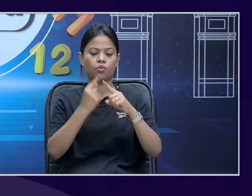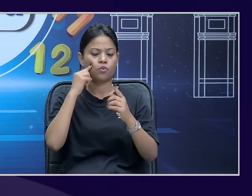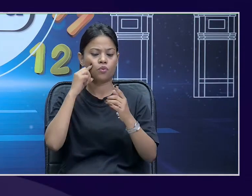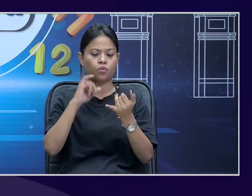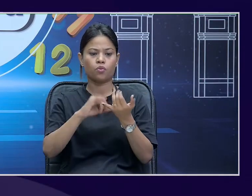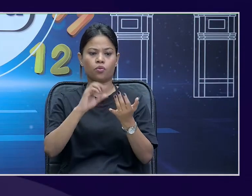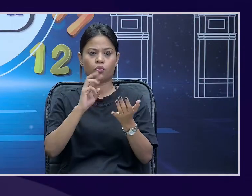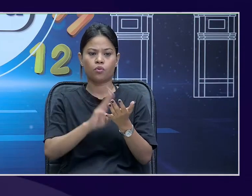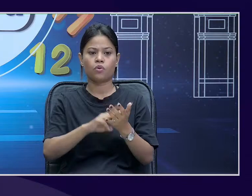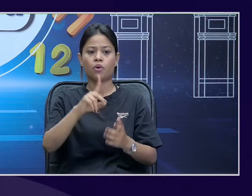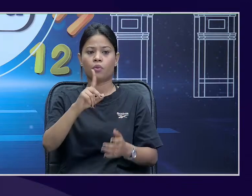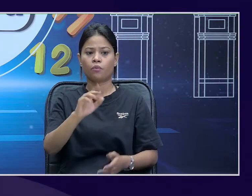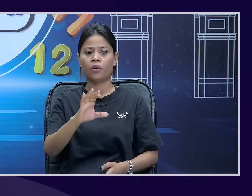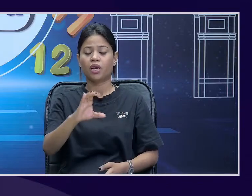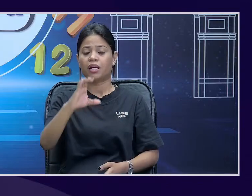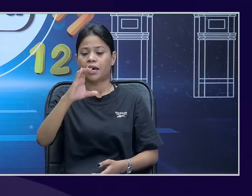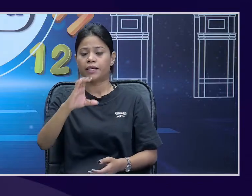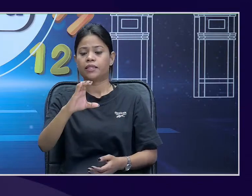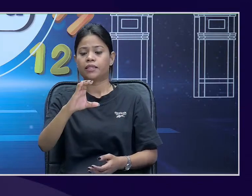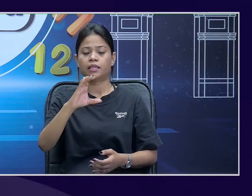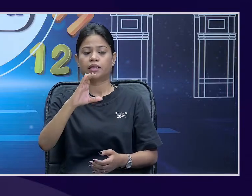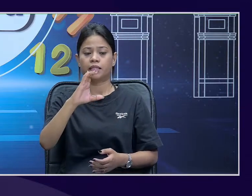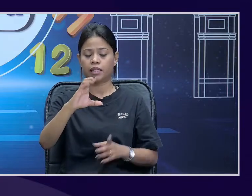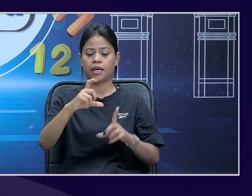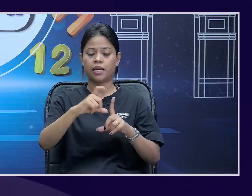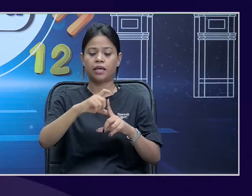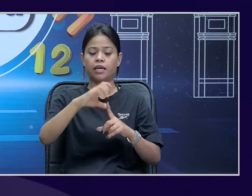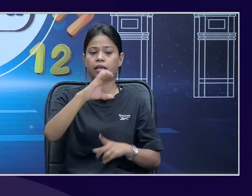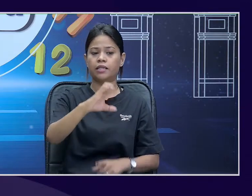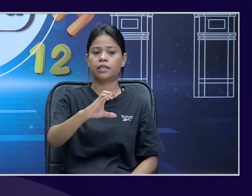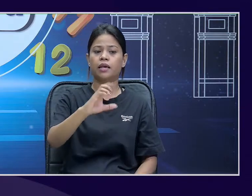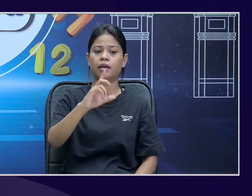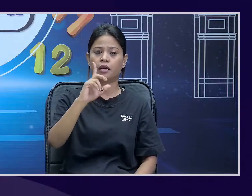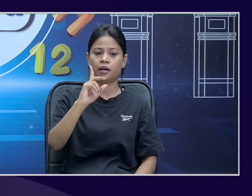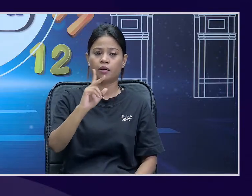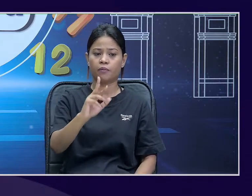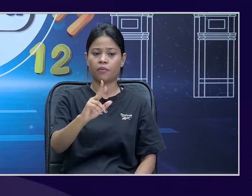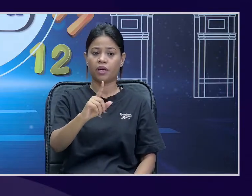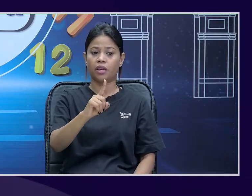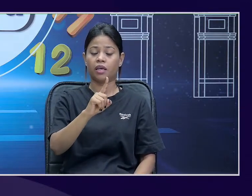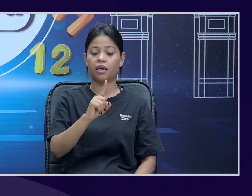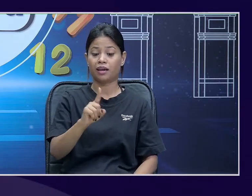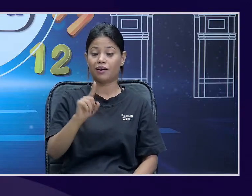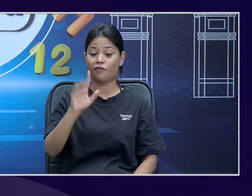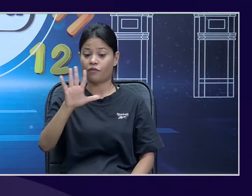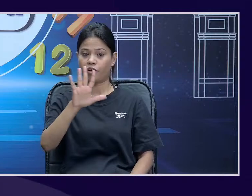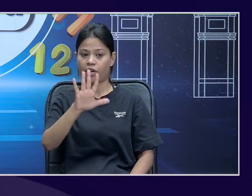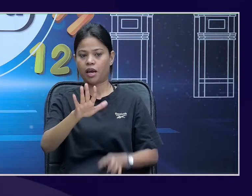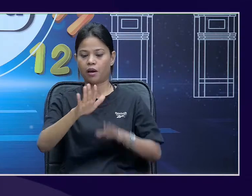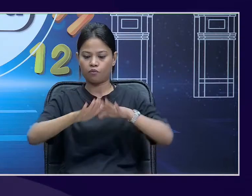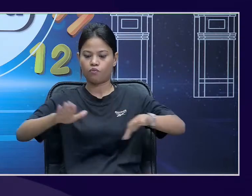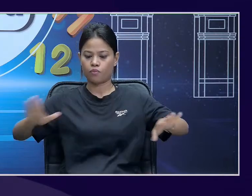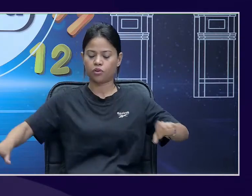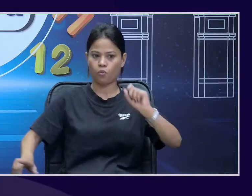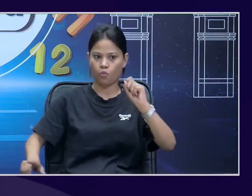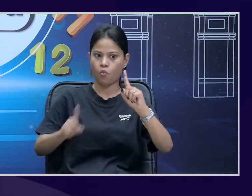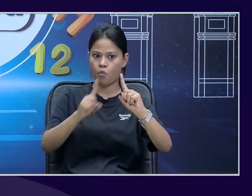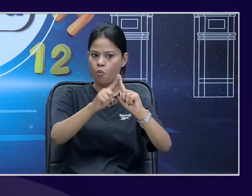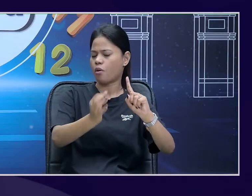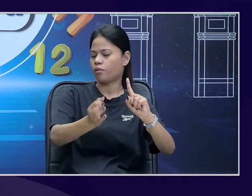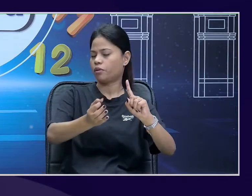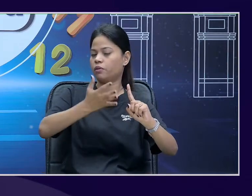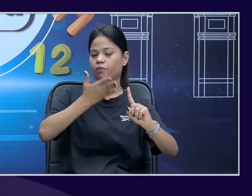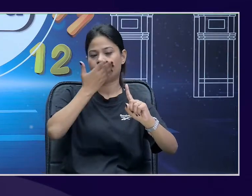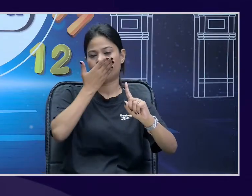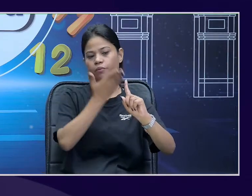that is Center for Disability Center, it says that 1 in 58, when this was about 6 months back